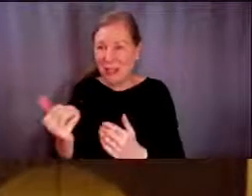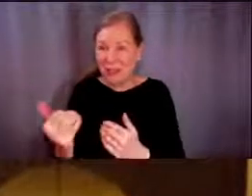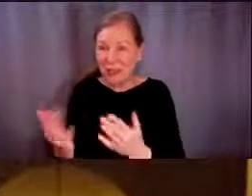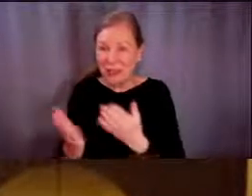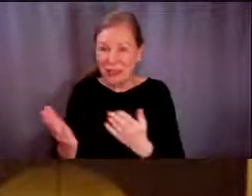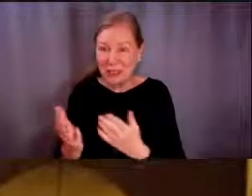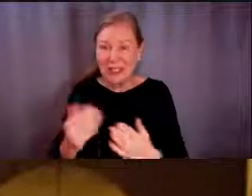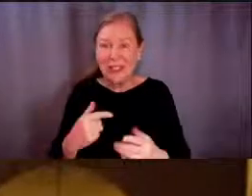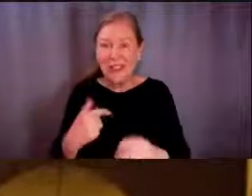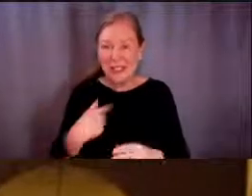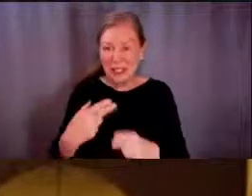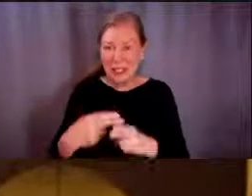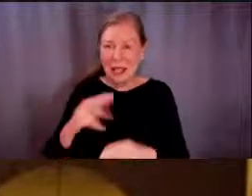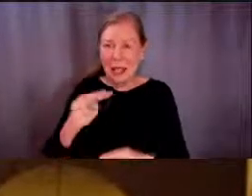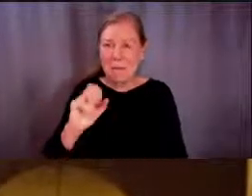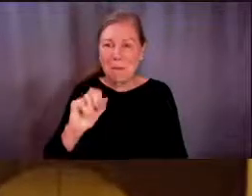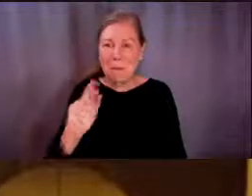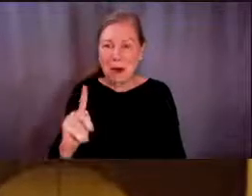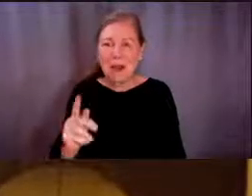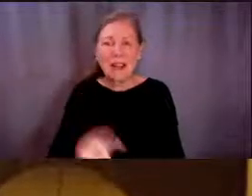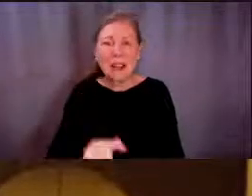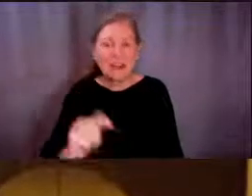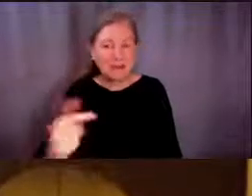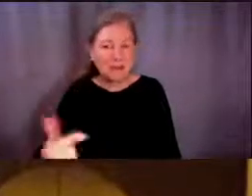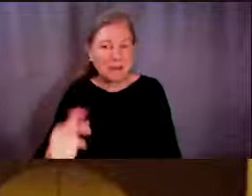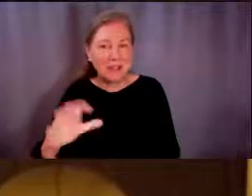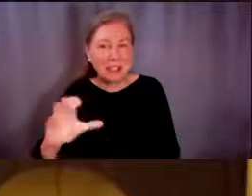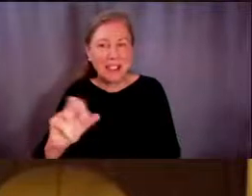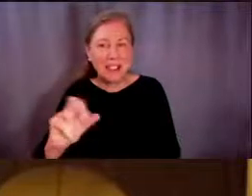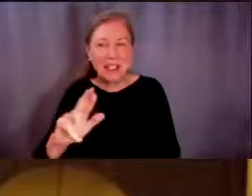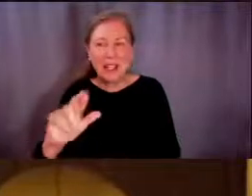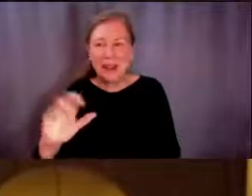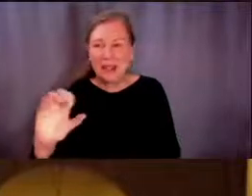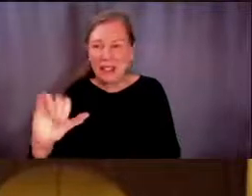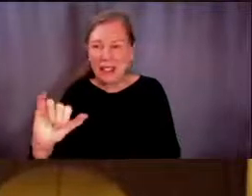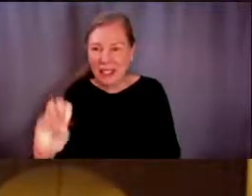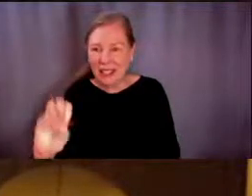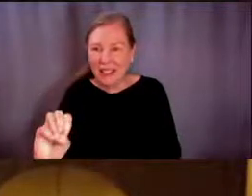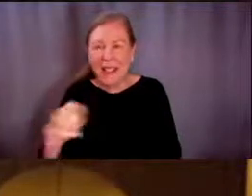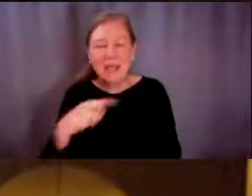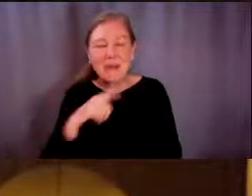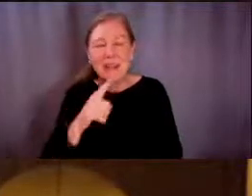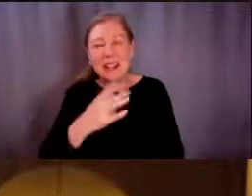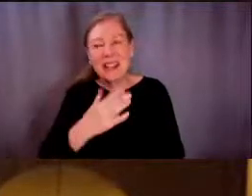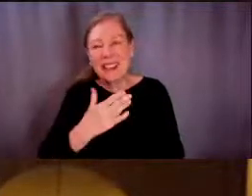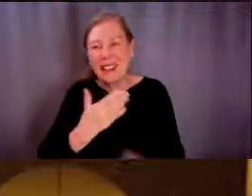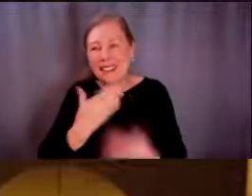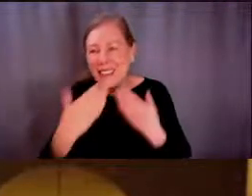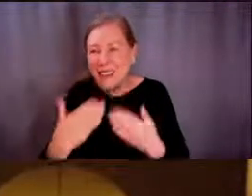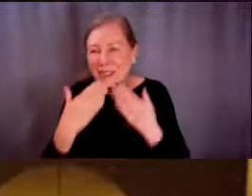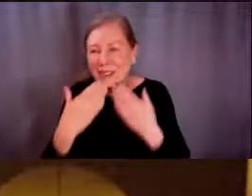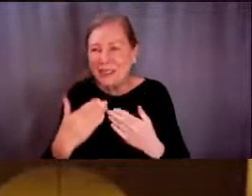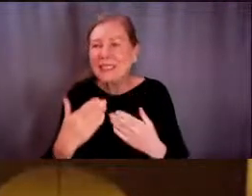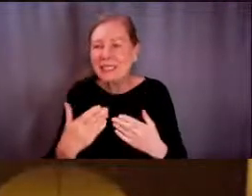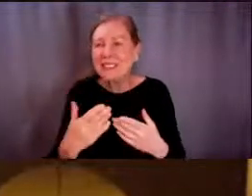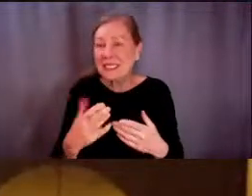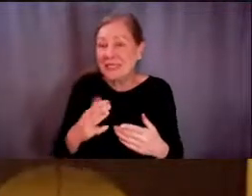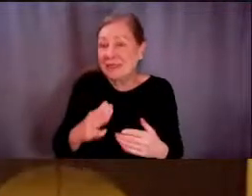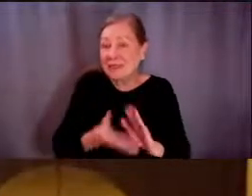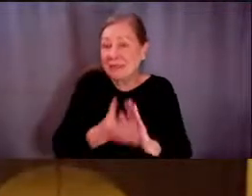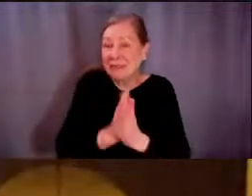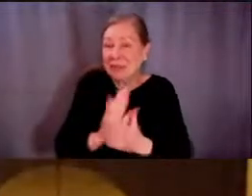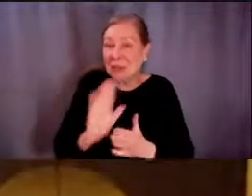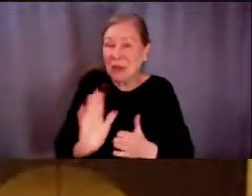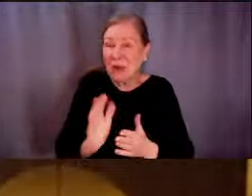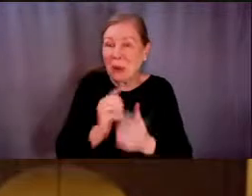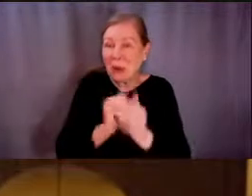I'm joined by Carrie. And as always, we're really grateful to be your worship leaders. It feels like it's been a little bit